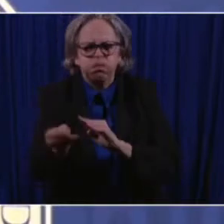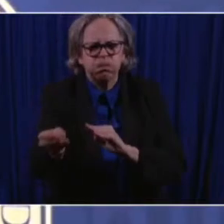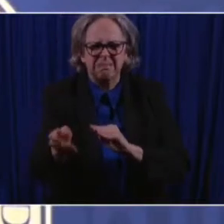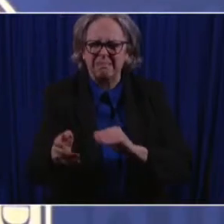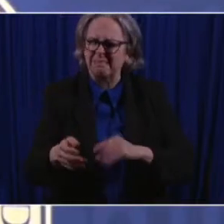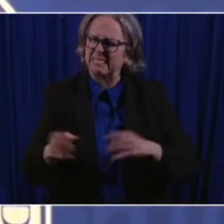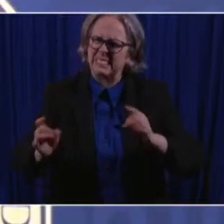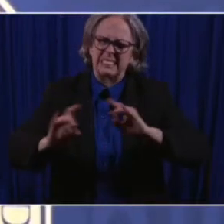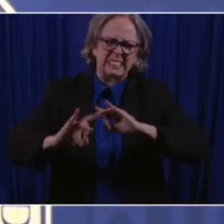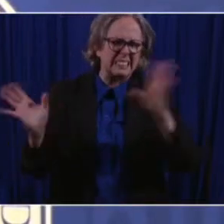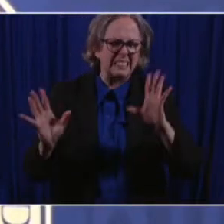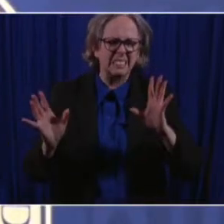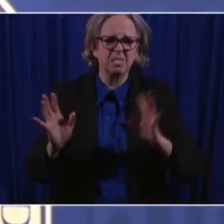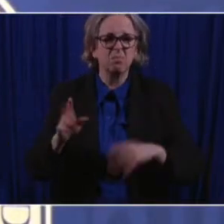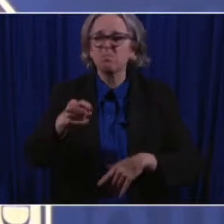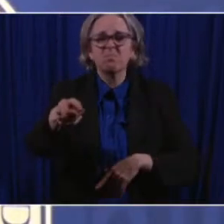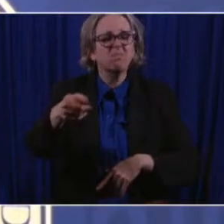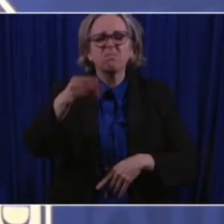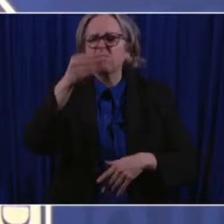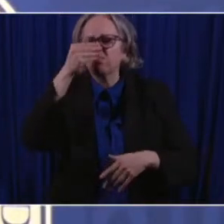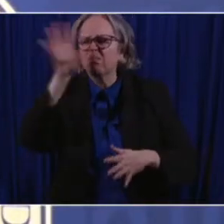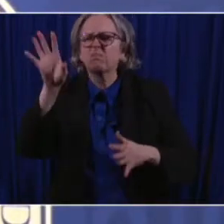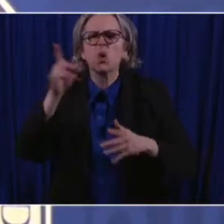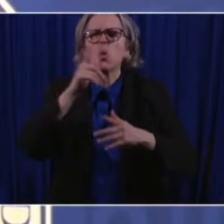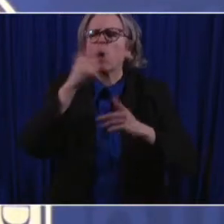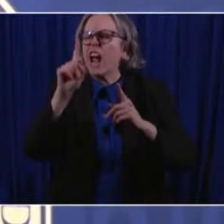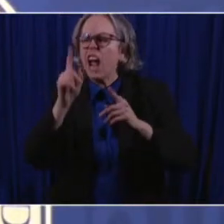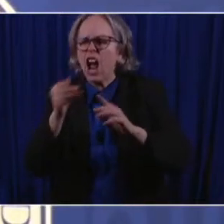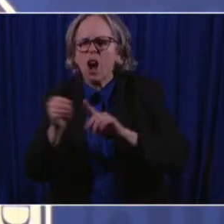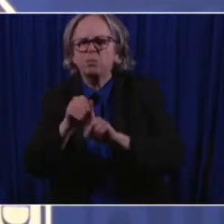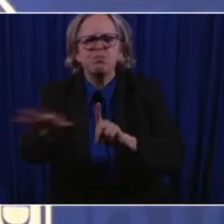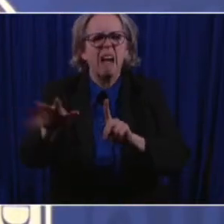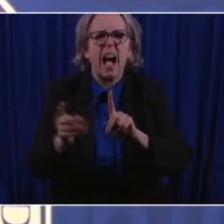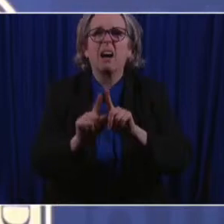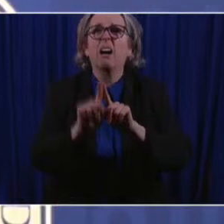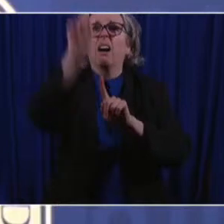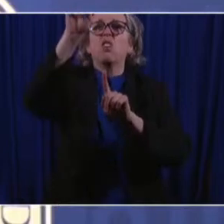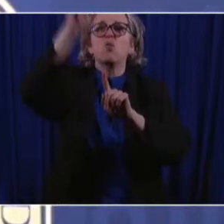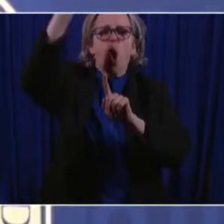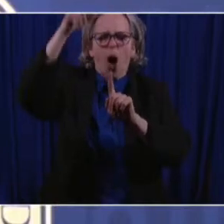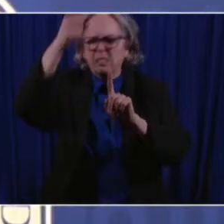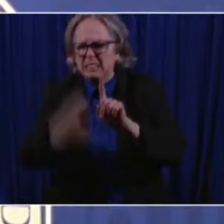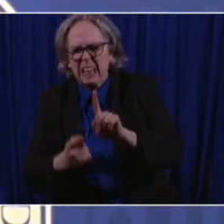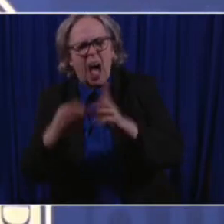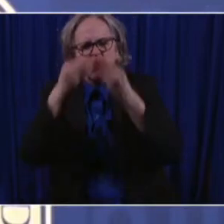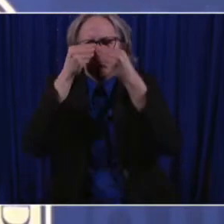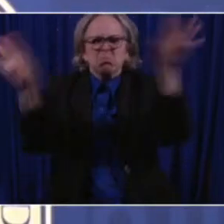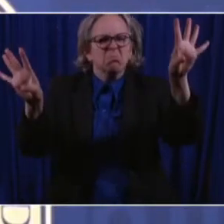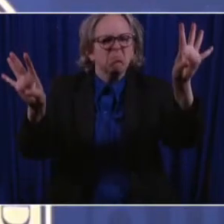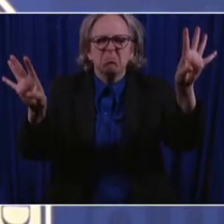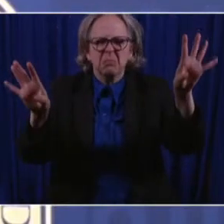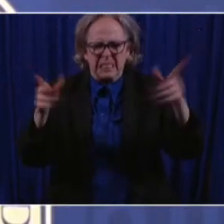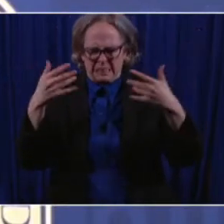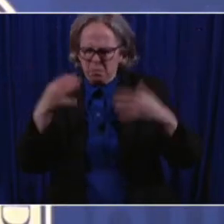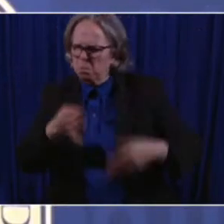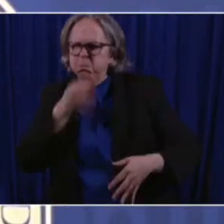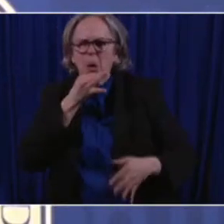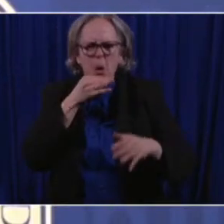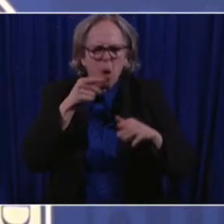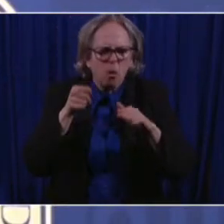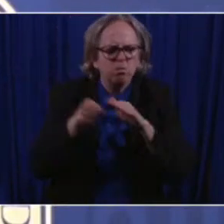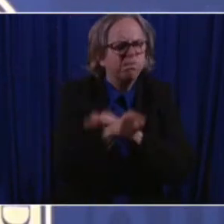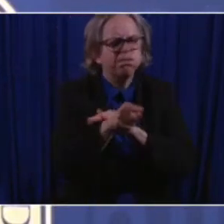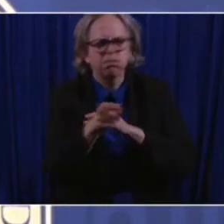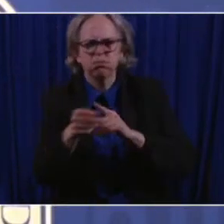knows no border, knows no map on a line. We share people back and forth, whether it's play or work. the adage of getting